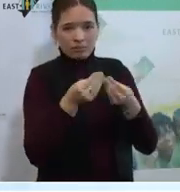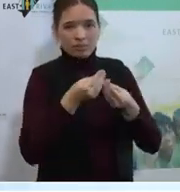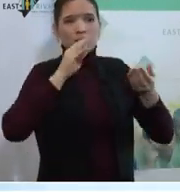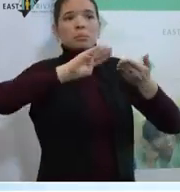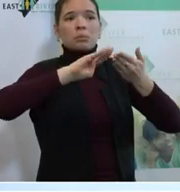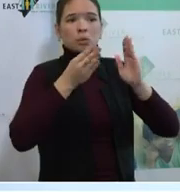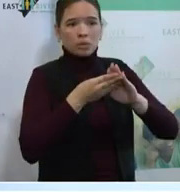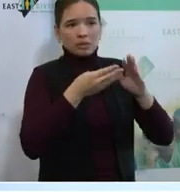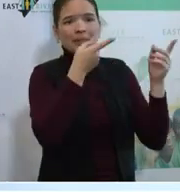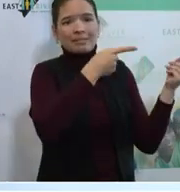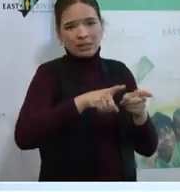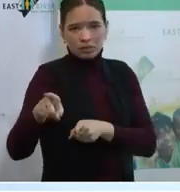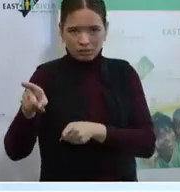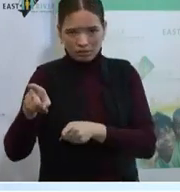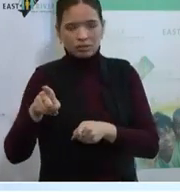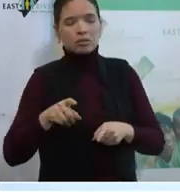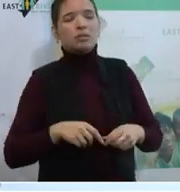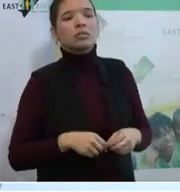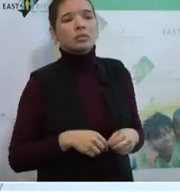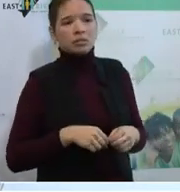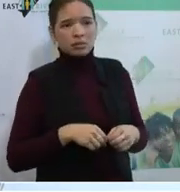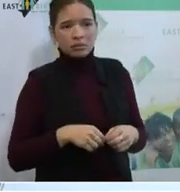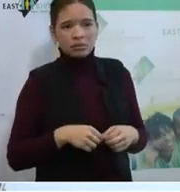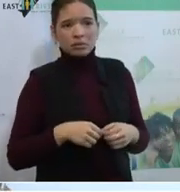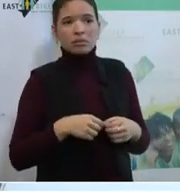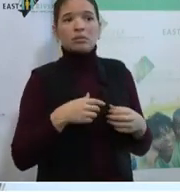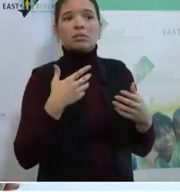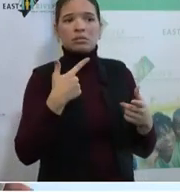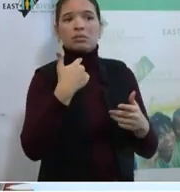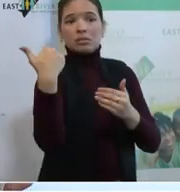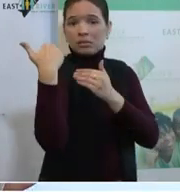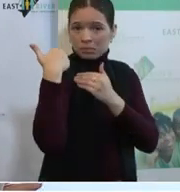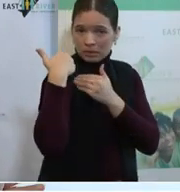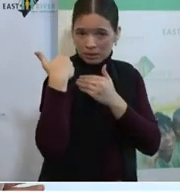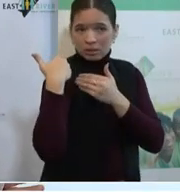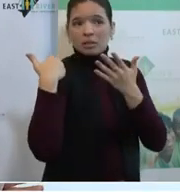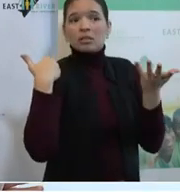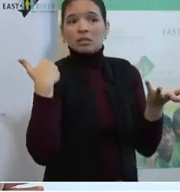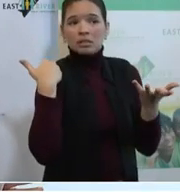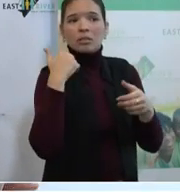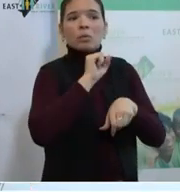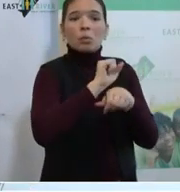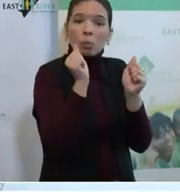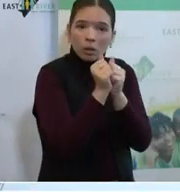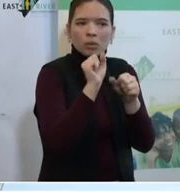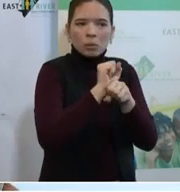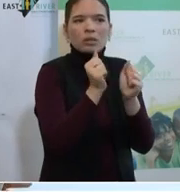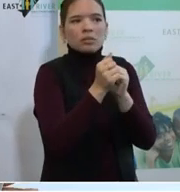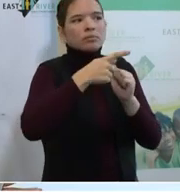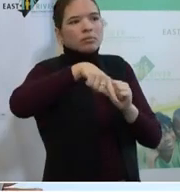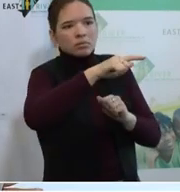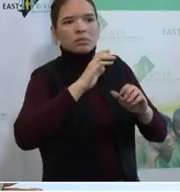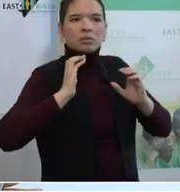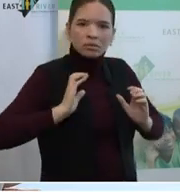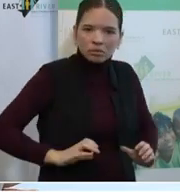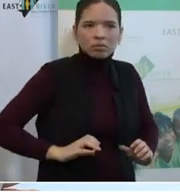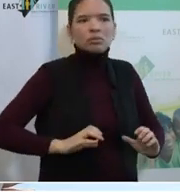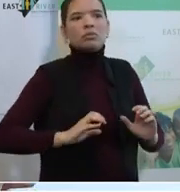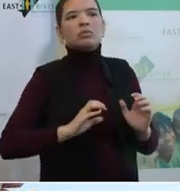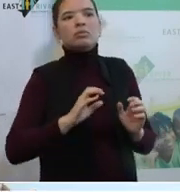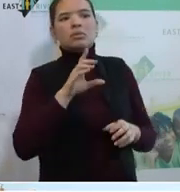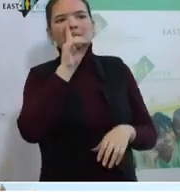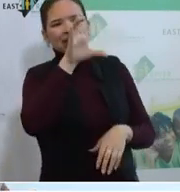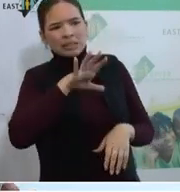that works with constituencies all across the district, from our Office of Latino Affairs to Women's Policy